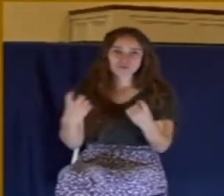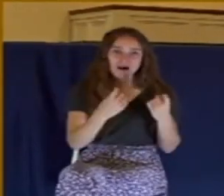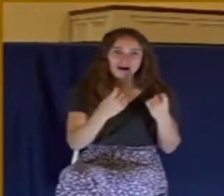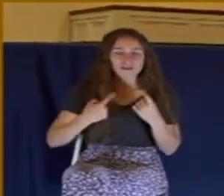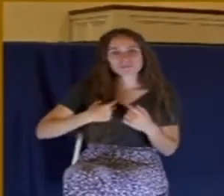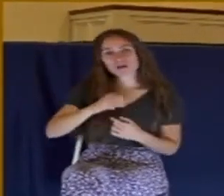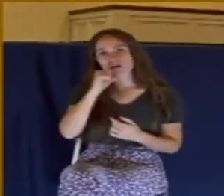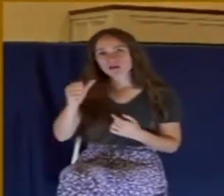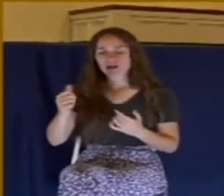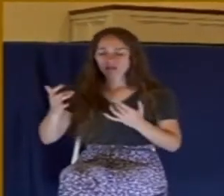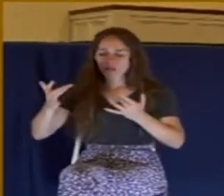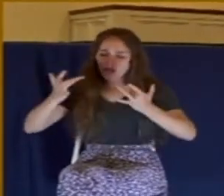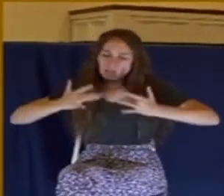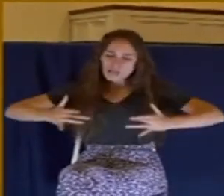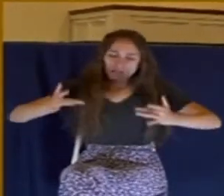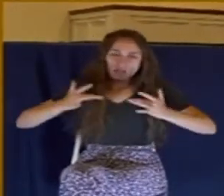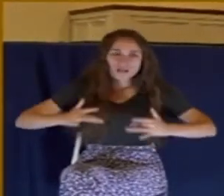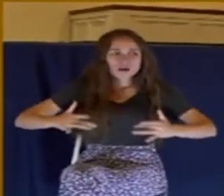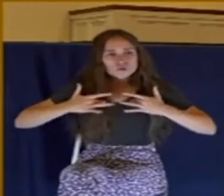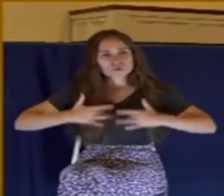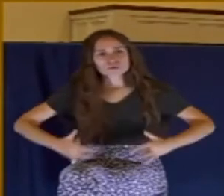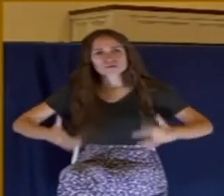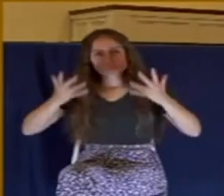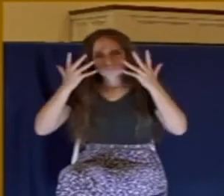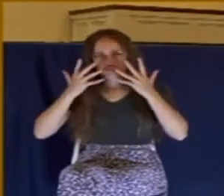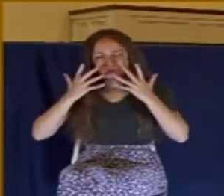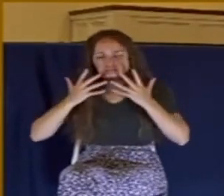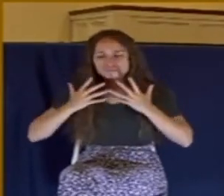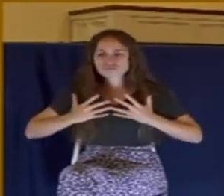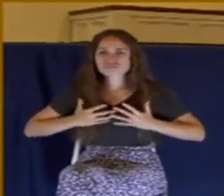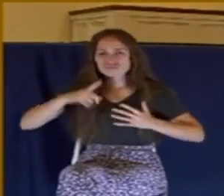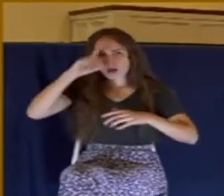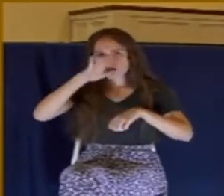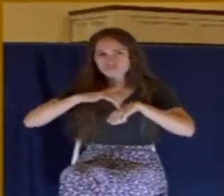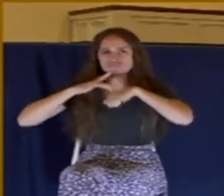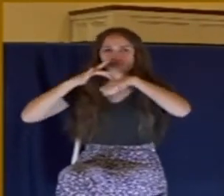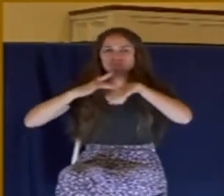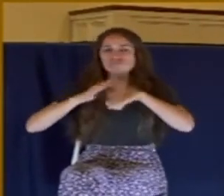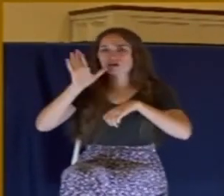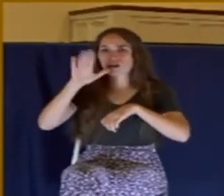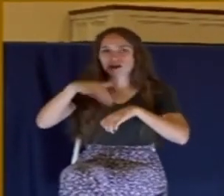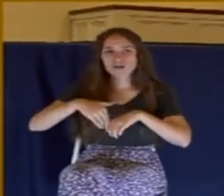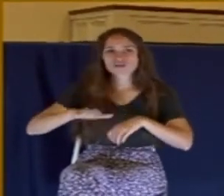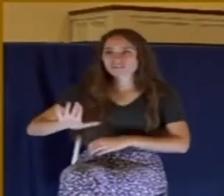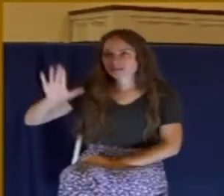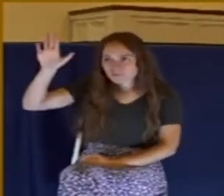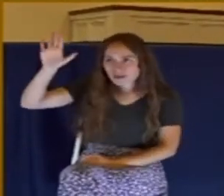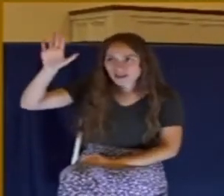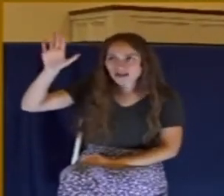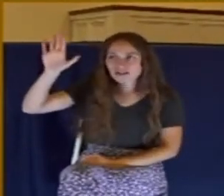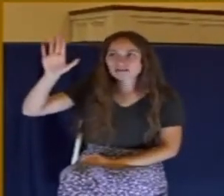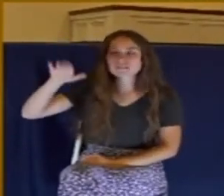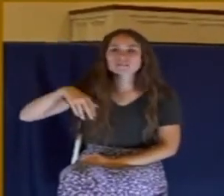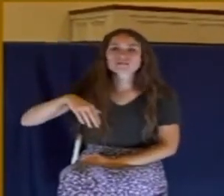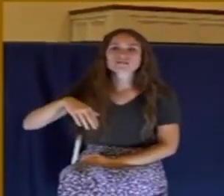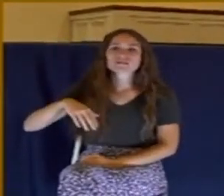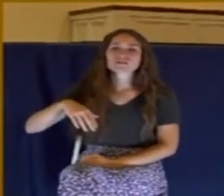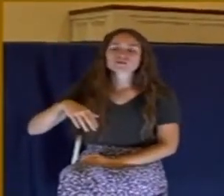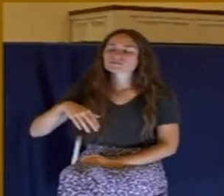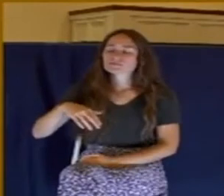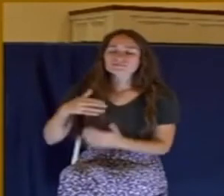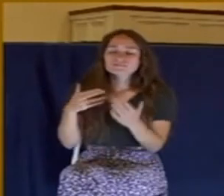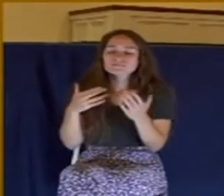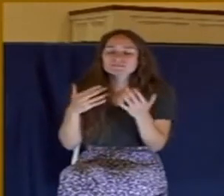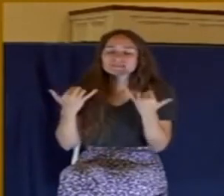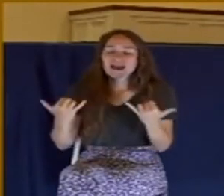in the sorrow. I'm going to embrace the help of God. Would you lift your hand and say, to the Lord, everyone's heads bowed and eyes are closed. This is